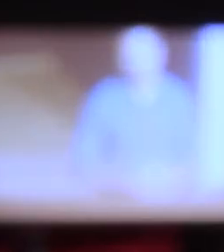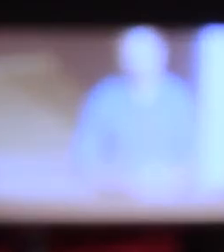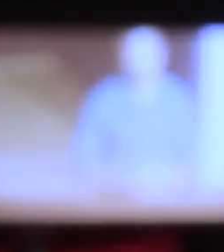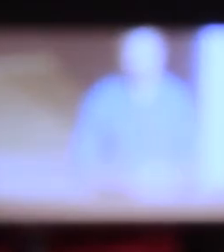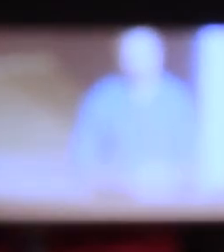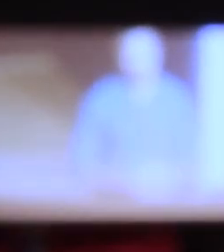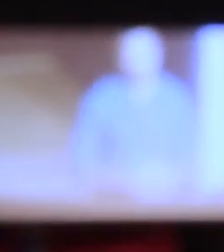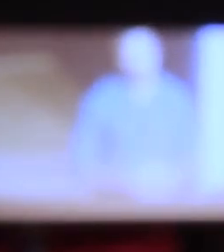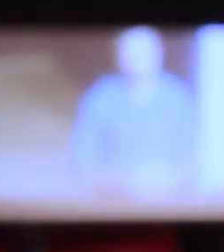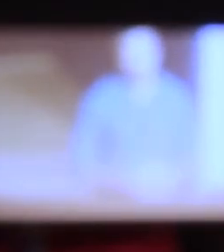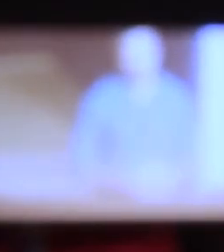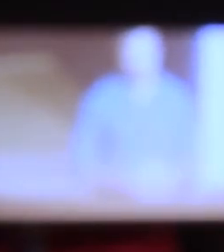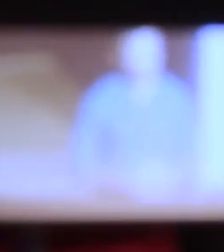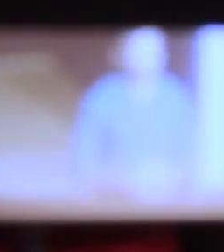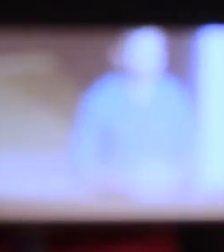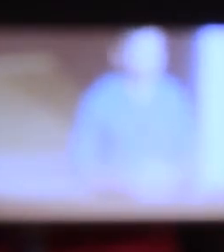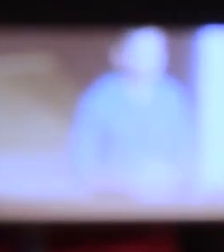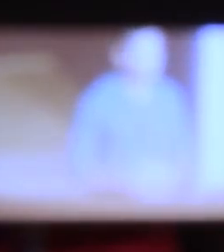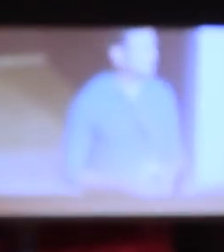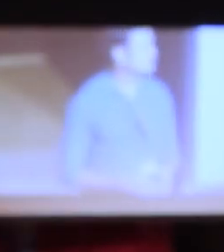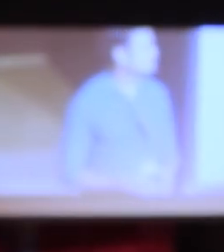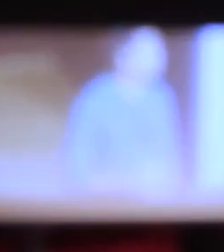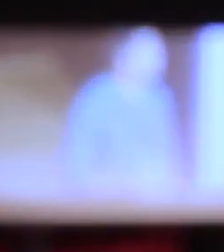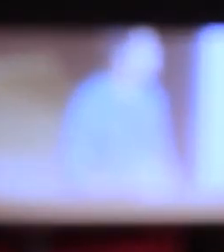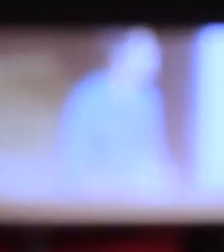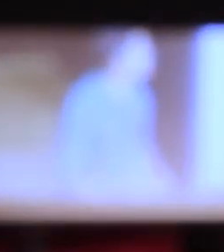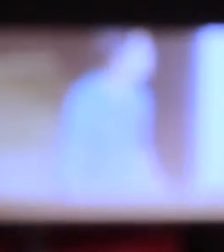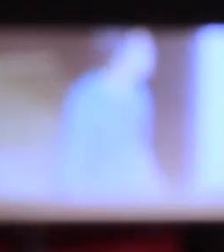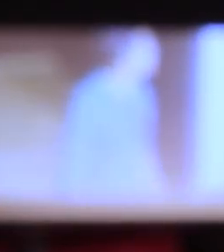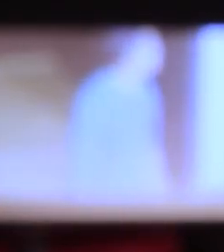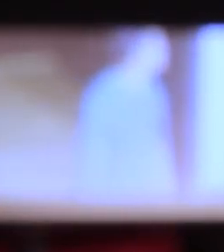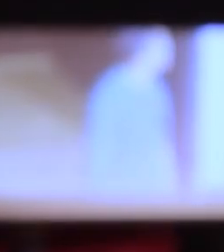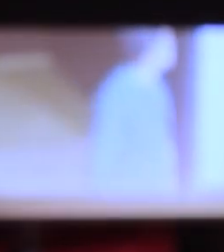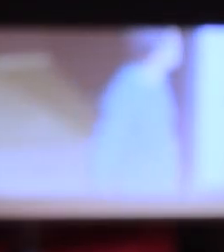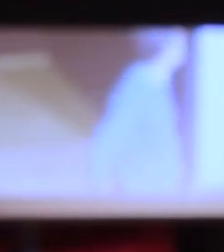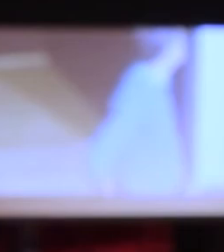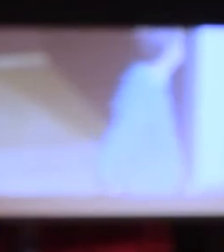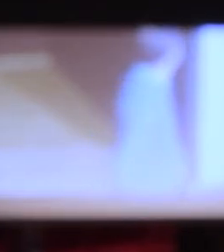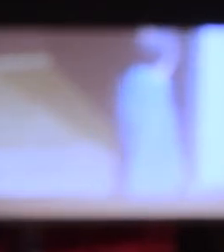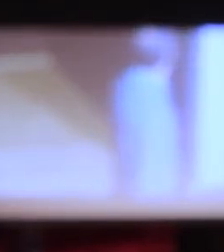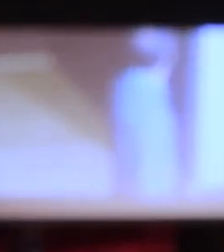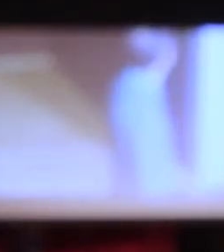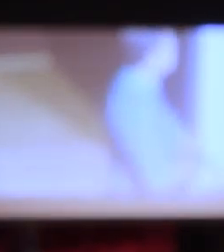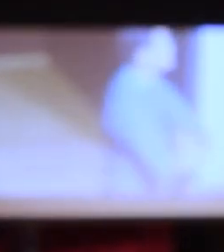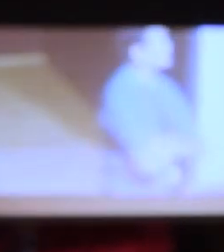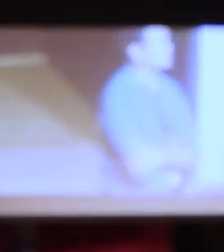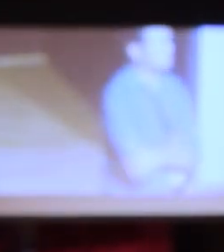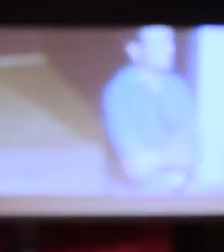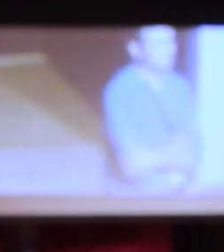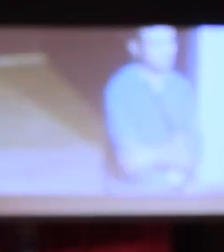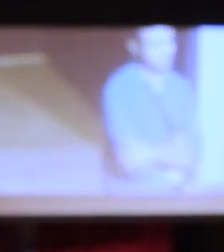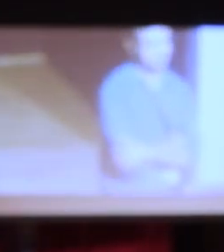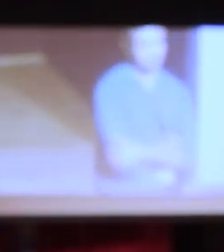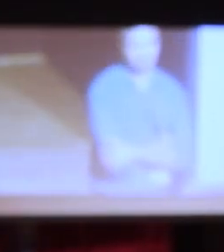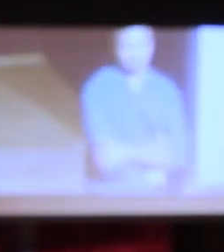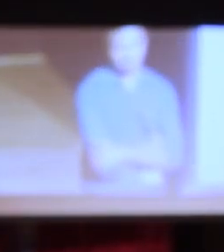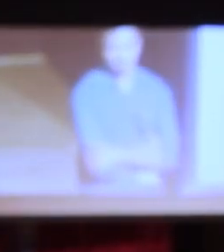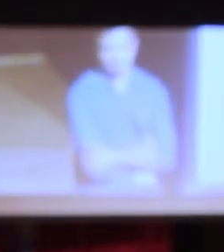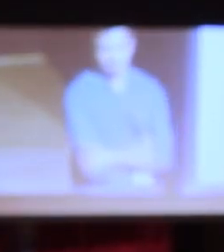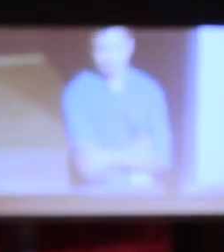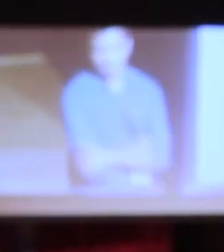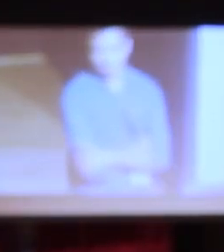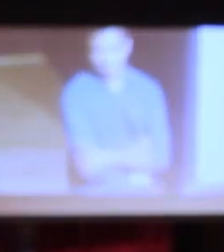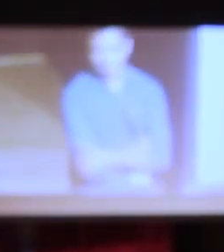Send me mail. And as I said, we have a lot of presence in Chennai. There is